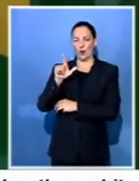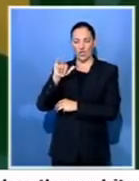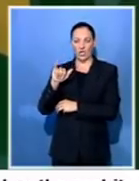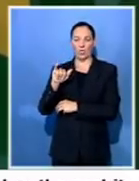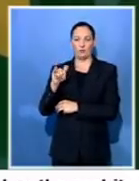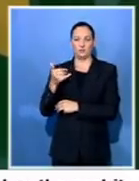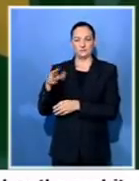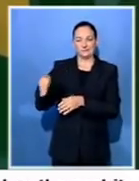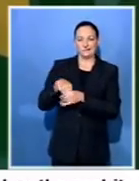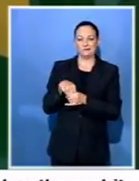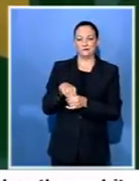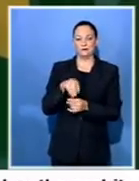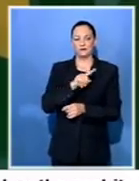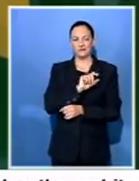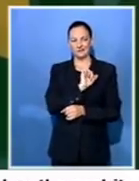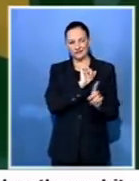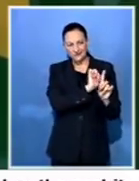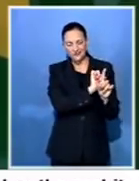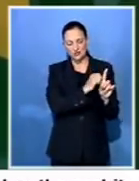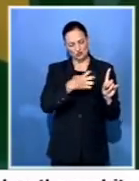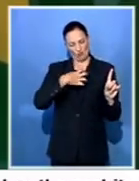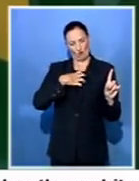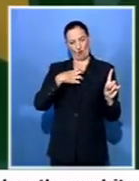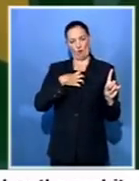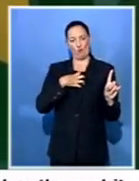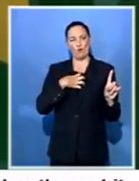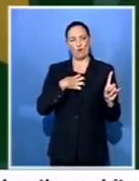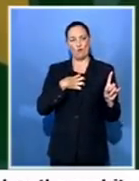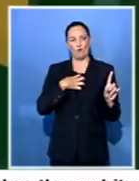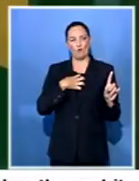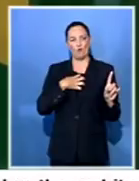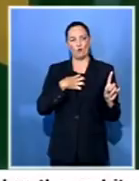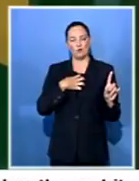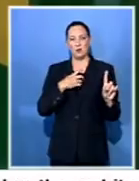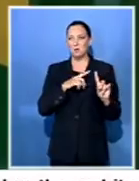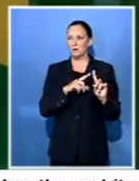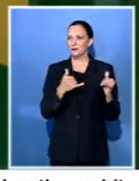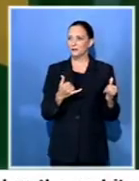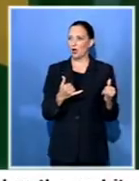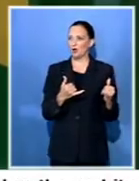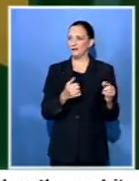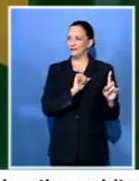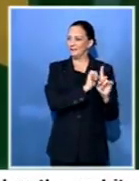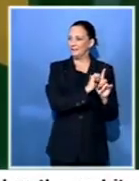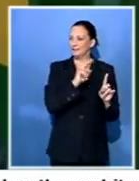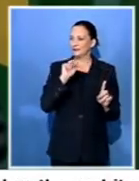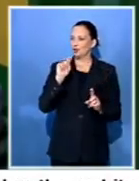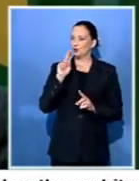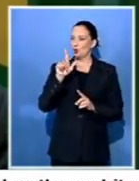detachment was, by his own account, stopped at the doors of Luthuli